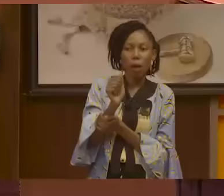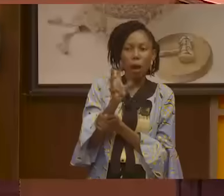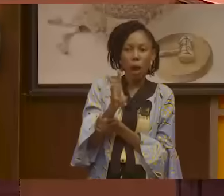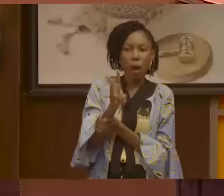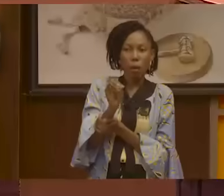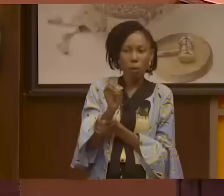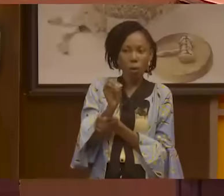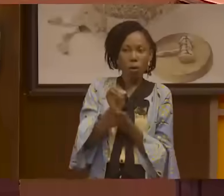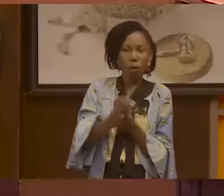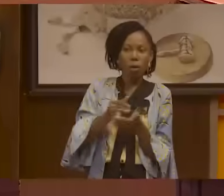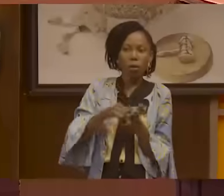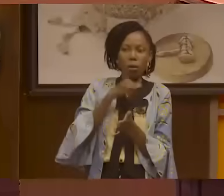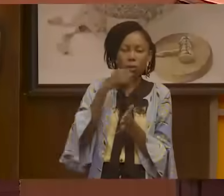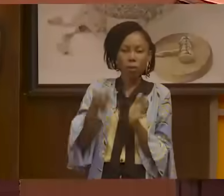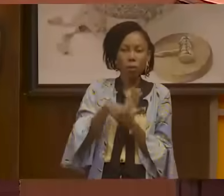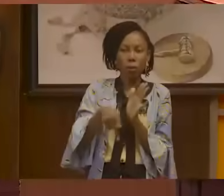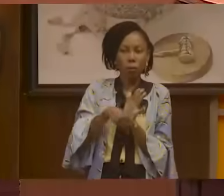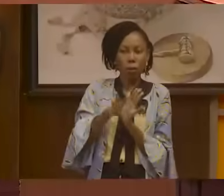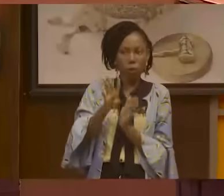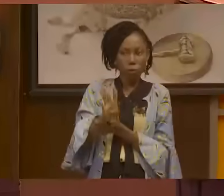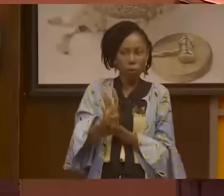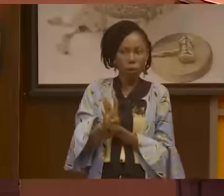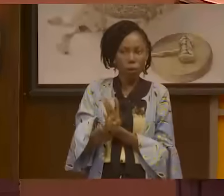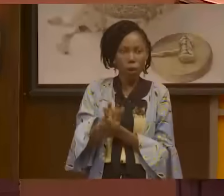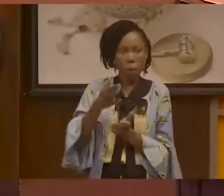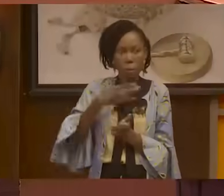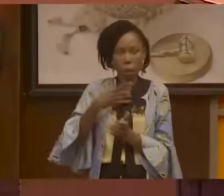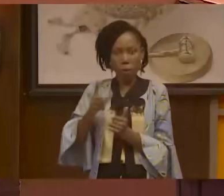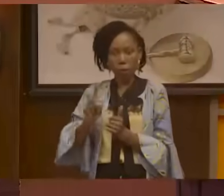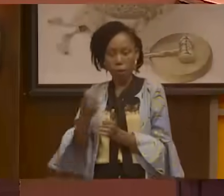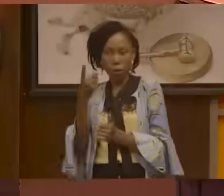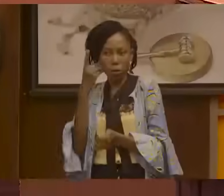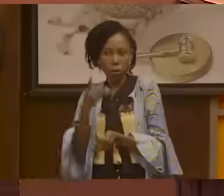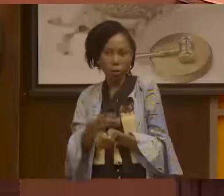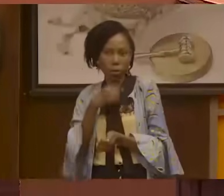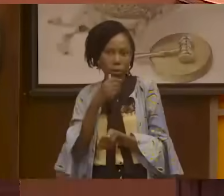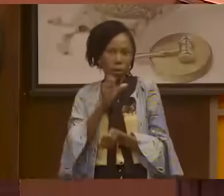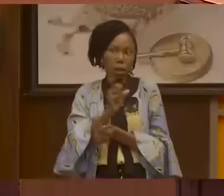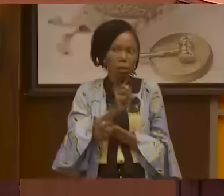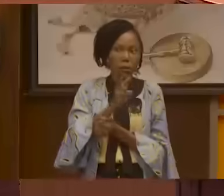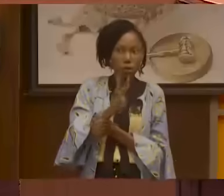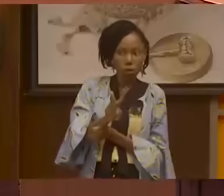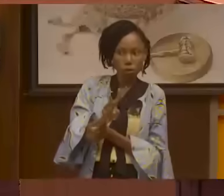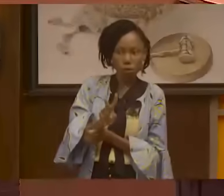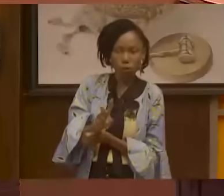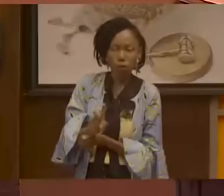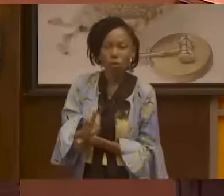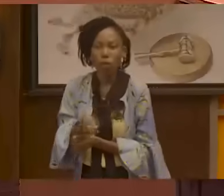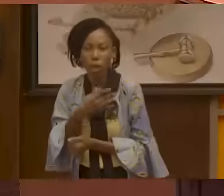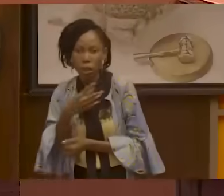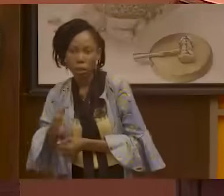Yes. They were in primary 4 when we got separated. So my first born now is in SS2. My second born now is in GS3. She was in primary 2